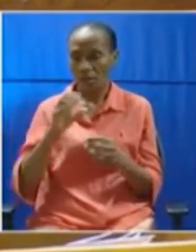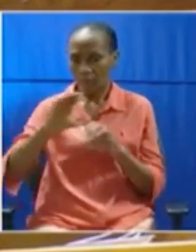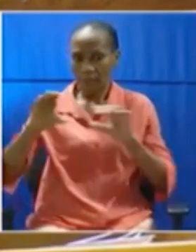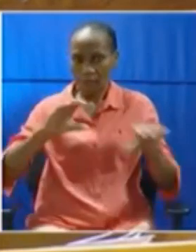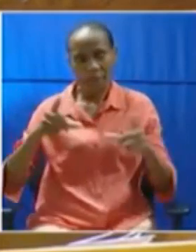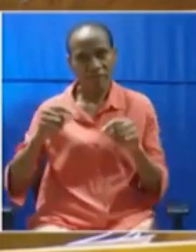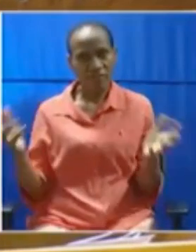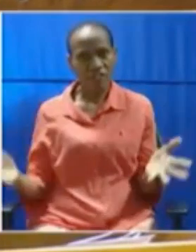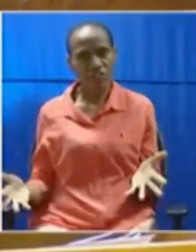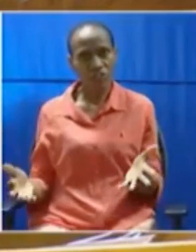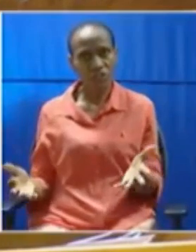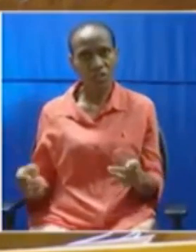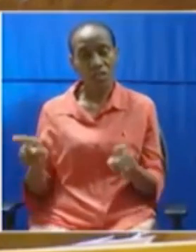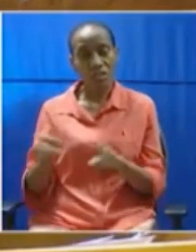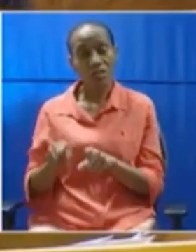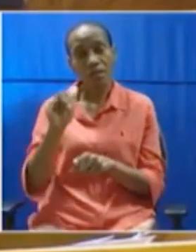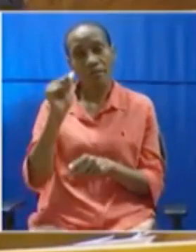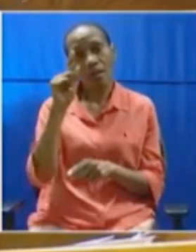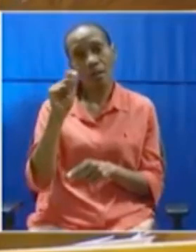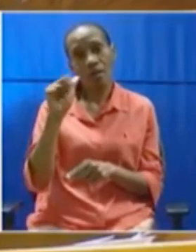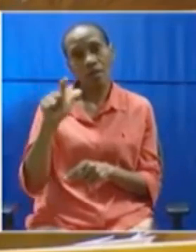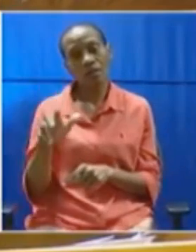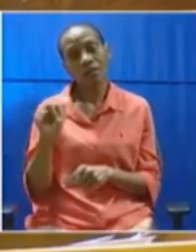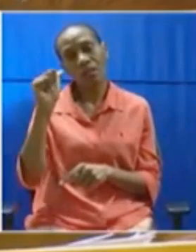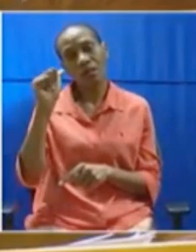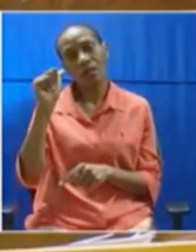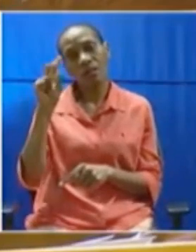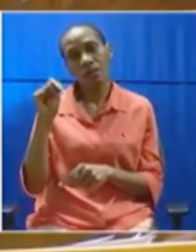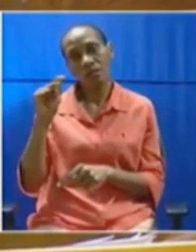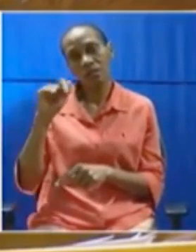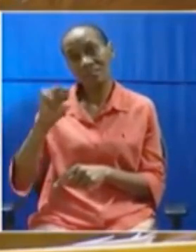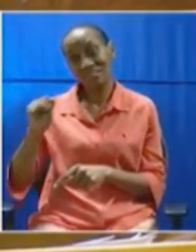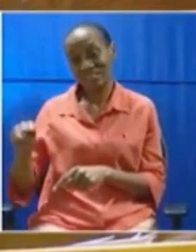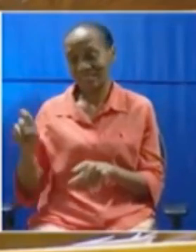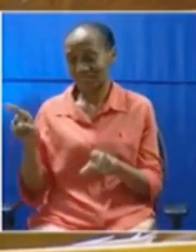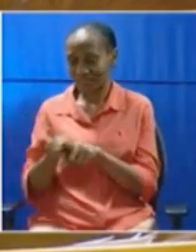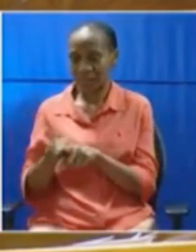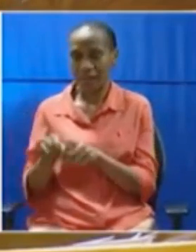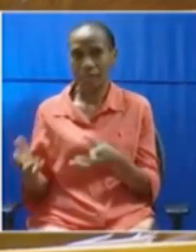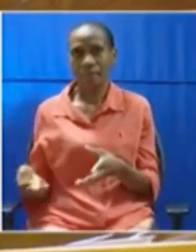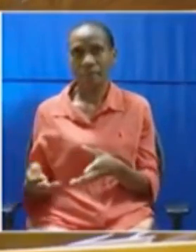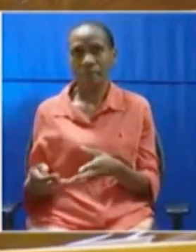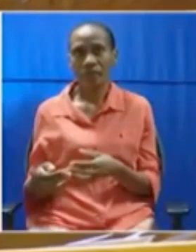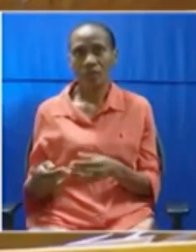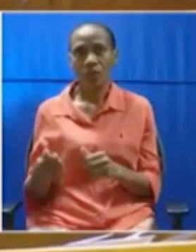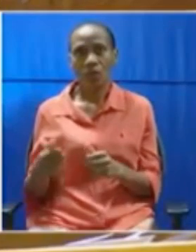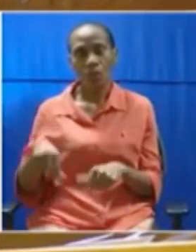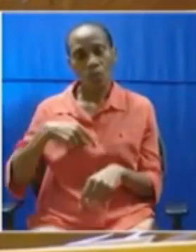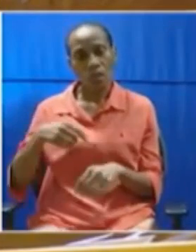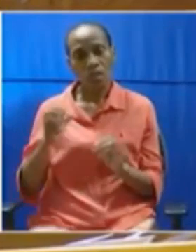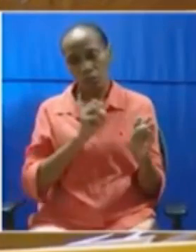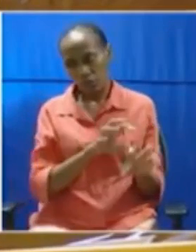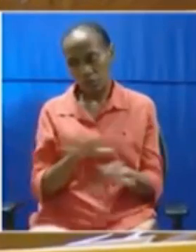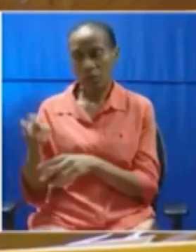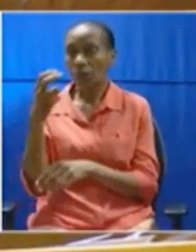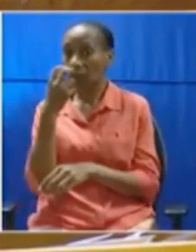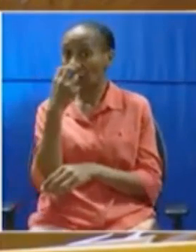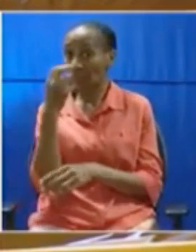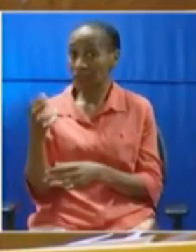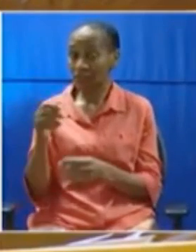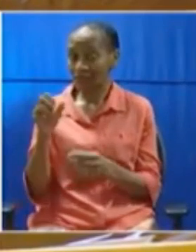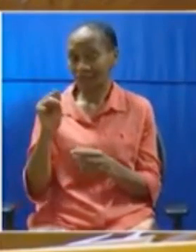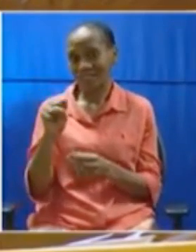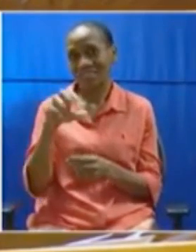Ankerlig in Atlantis. We have already done all the work on gas to come in to Saldanha Bay. Mr.